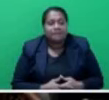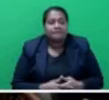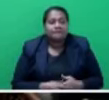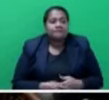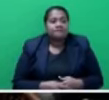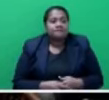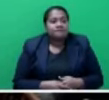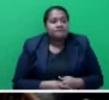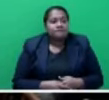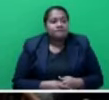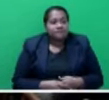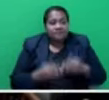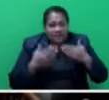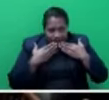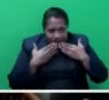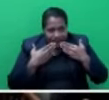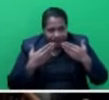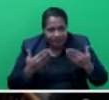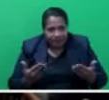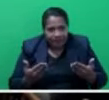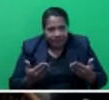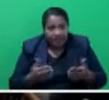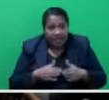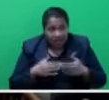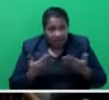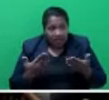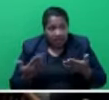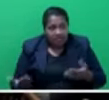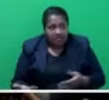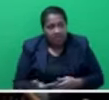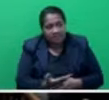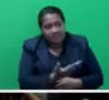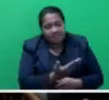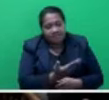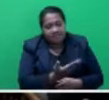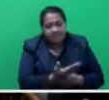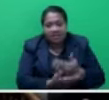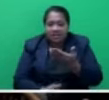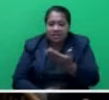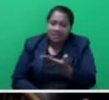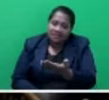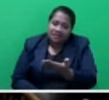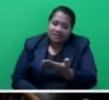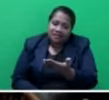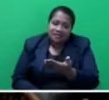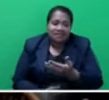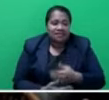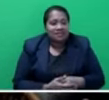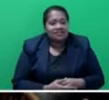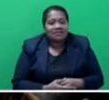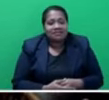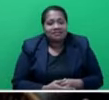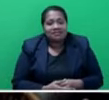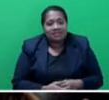I thank the Honourable Beman Prasad. I now give the floor to the Minister, Ifremi Wanganbete. You